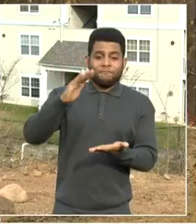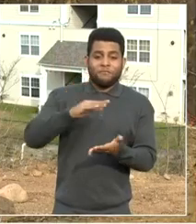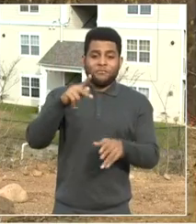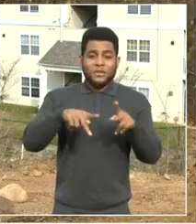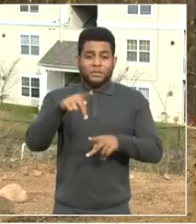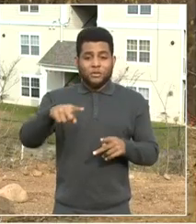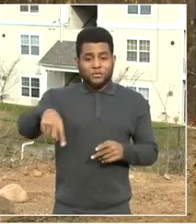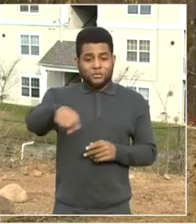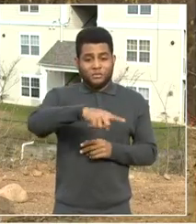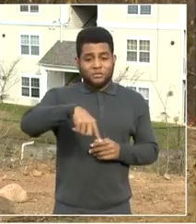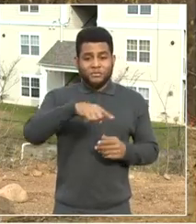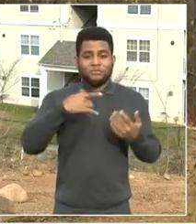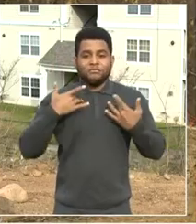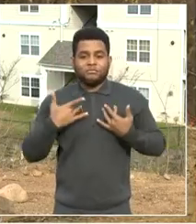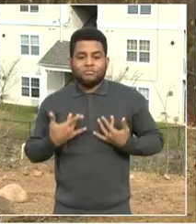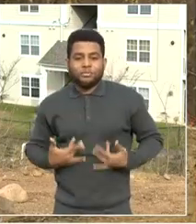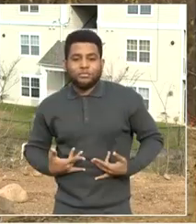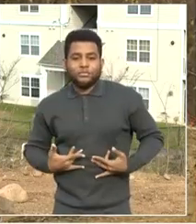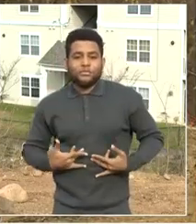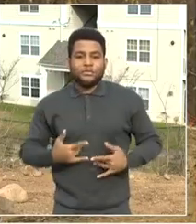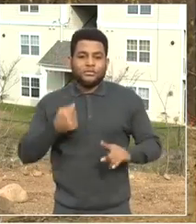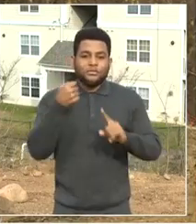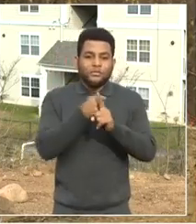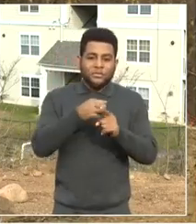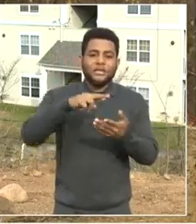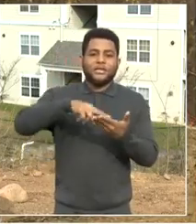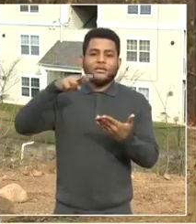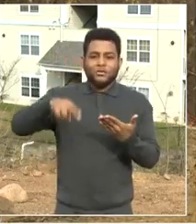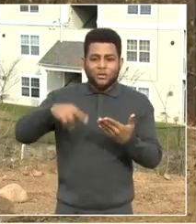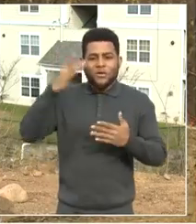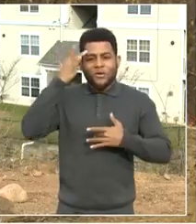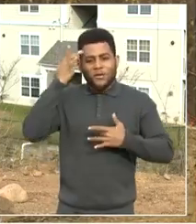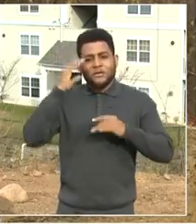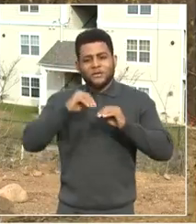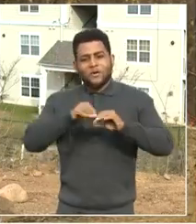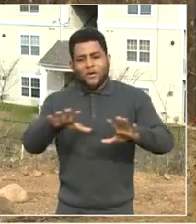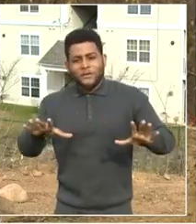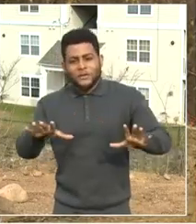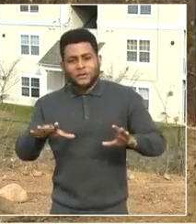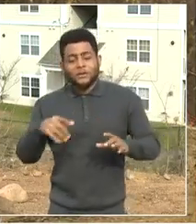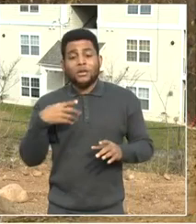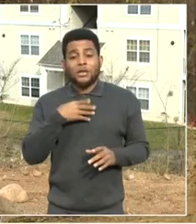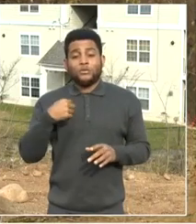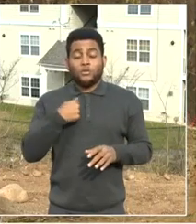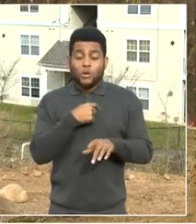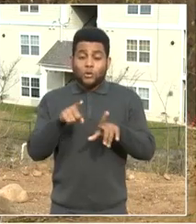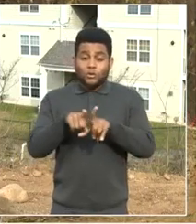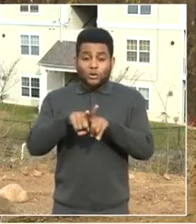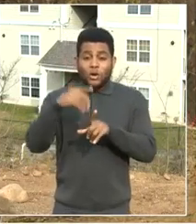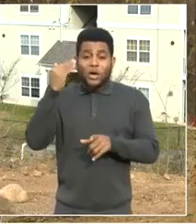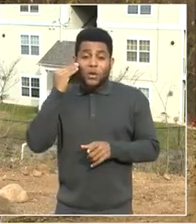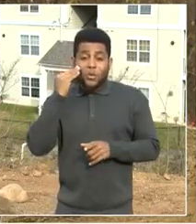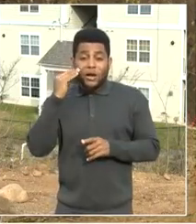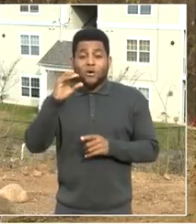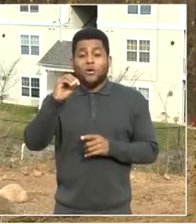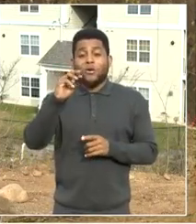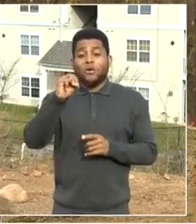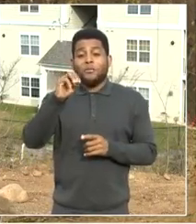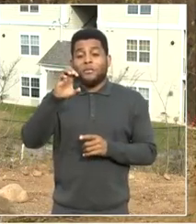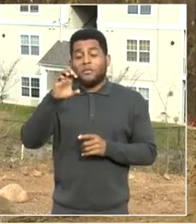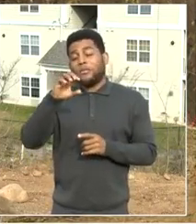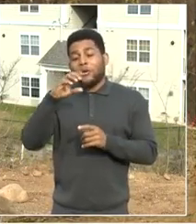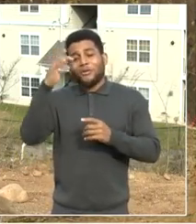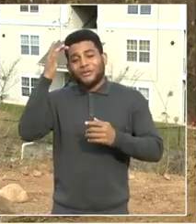variant, Omicron, and its transmissibility. We're learning about that. We continue to